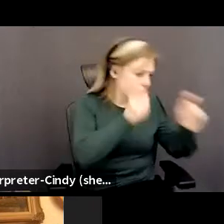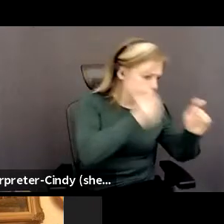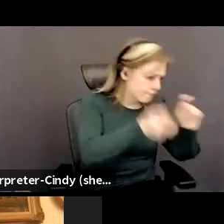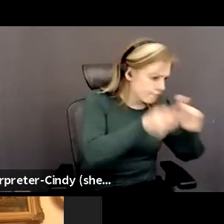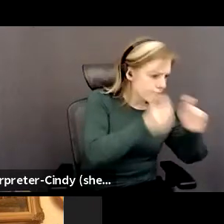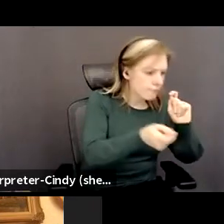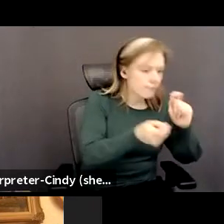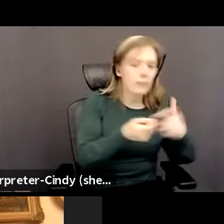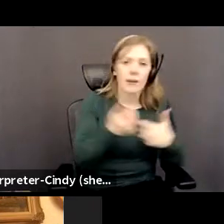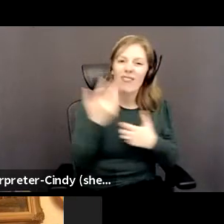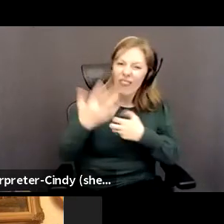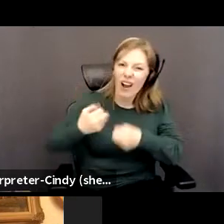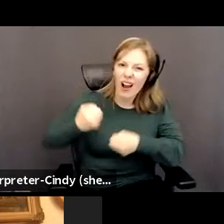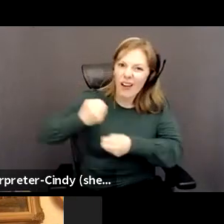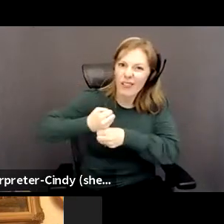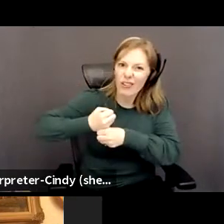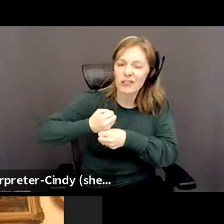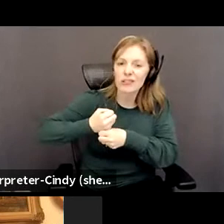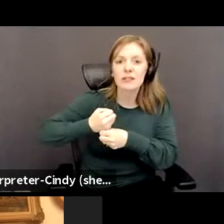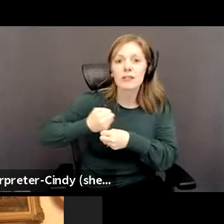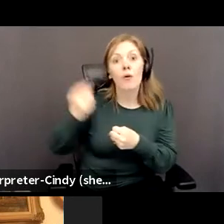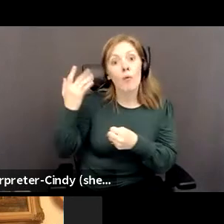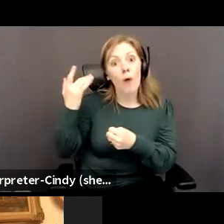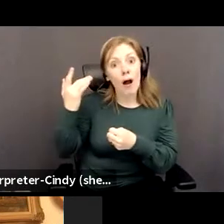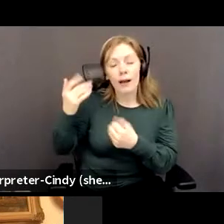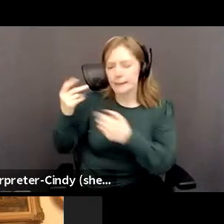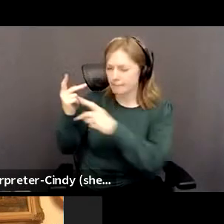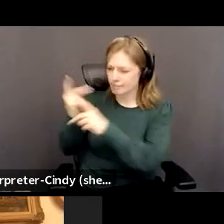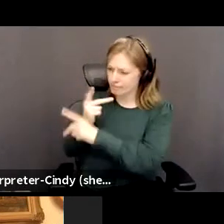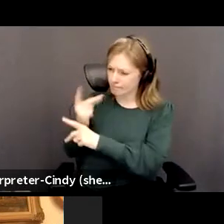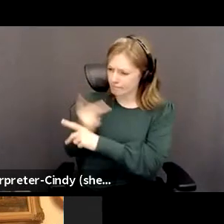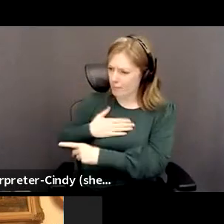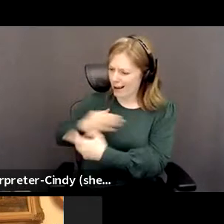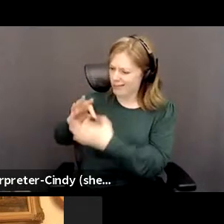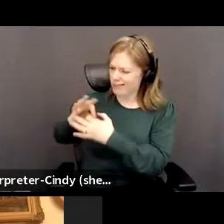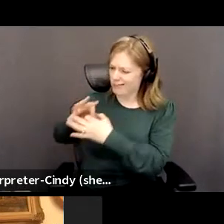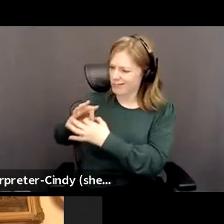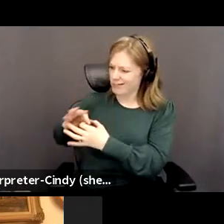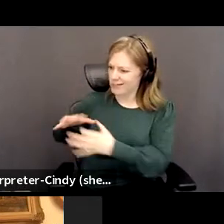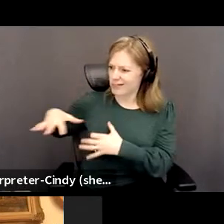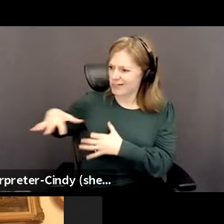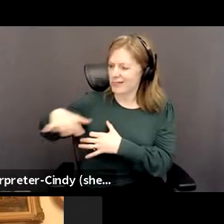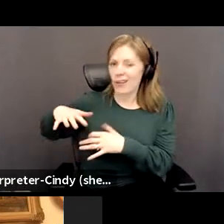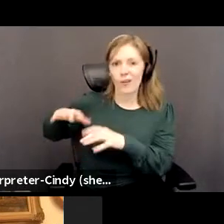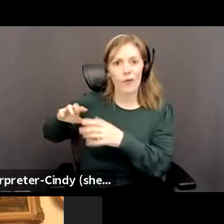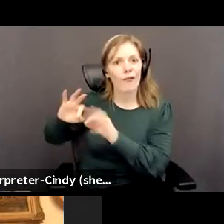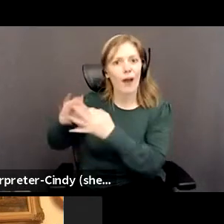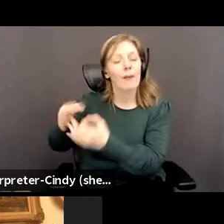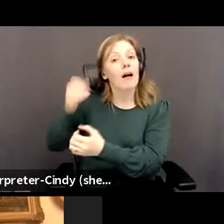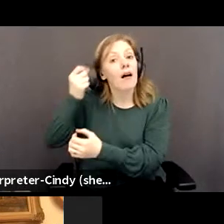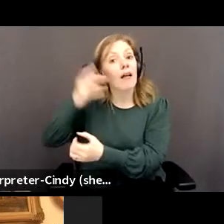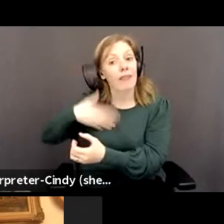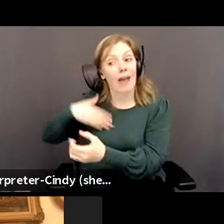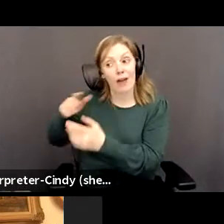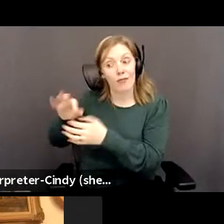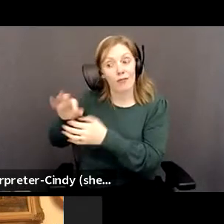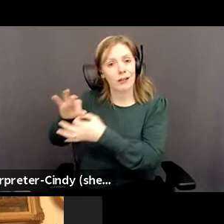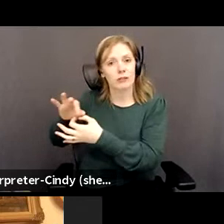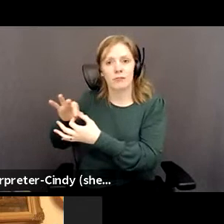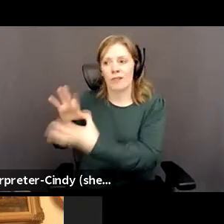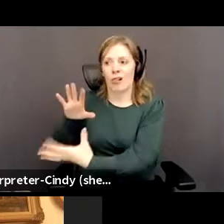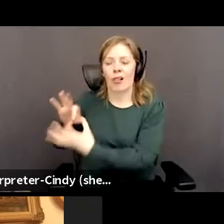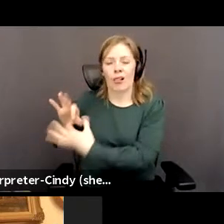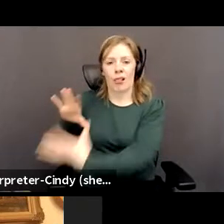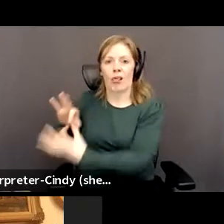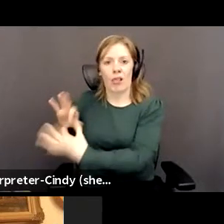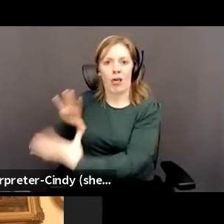like trying to understand my fractured relationship with my family. And the thing about it is that however difficult and hard and extremely